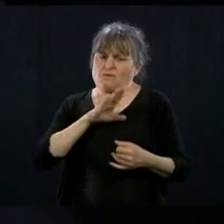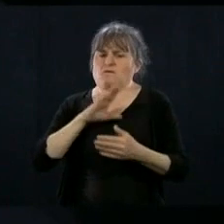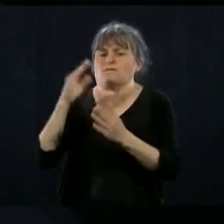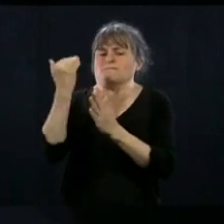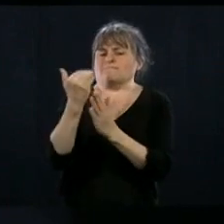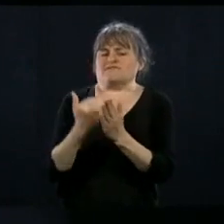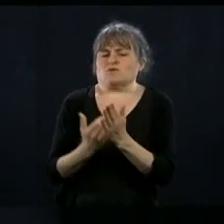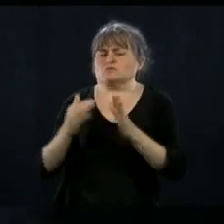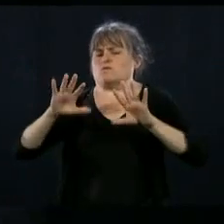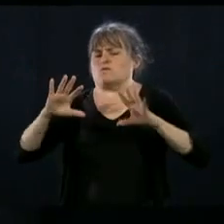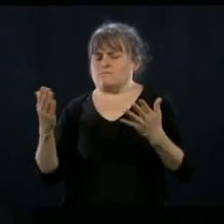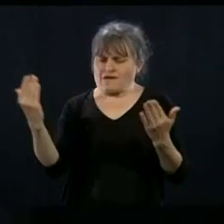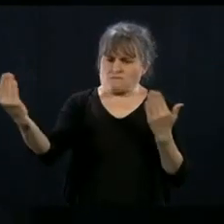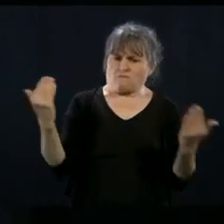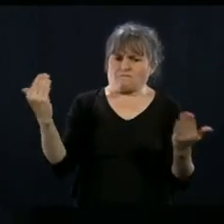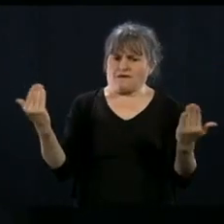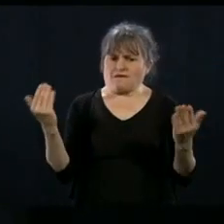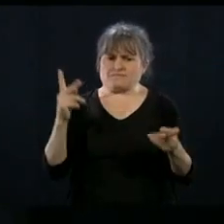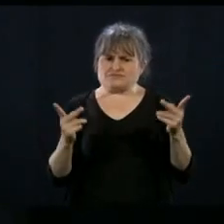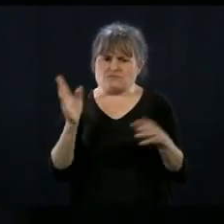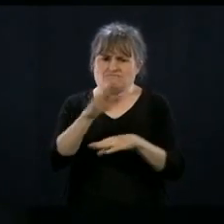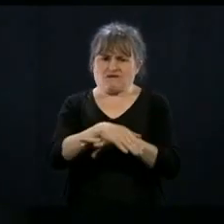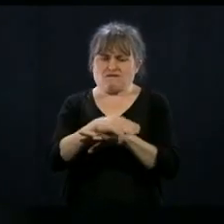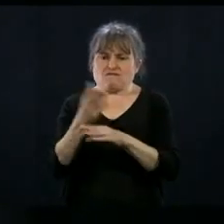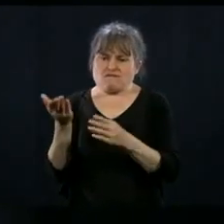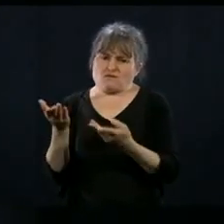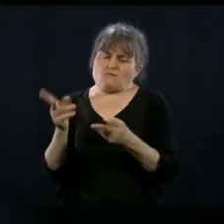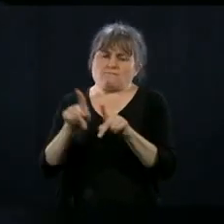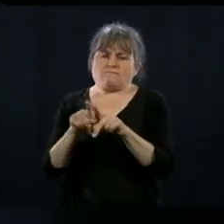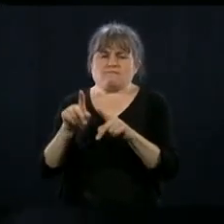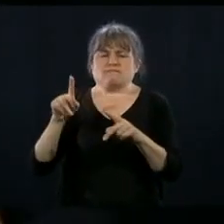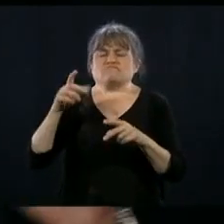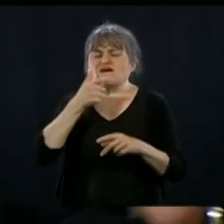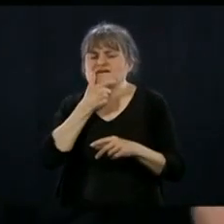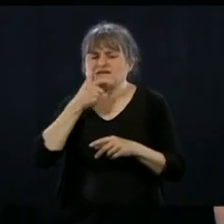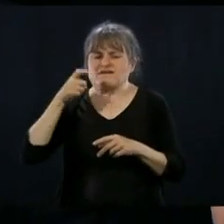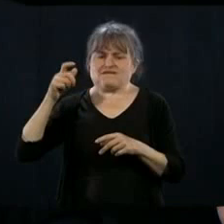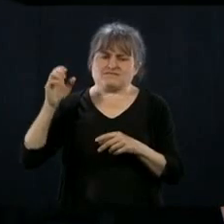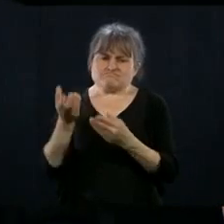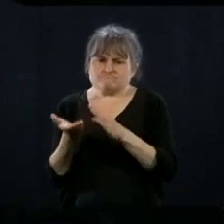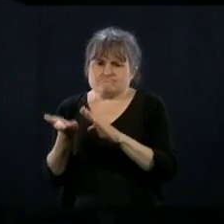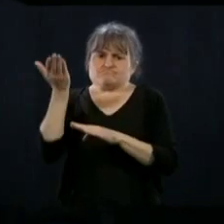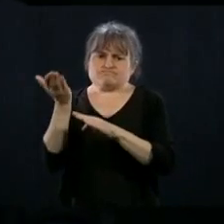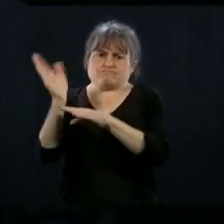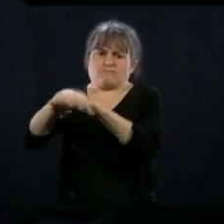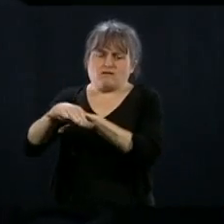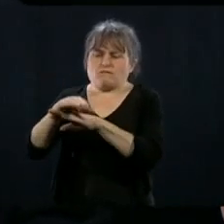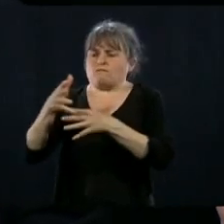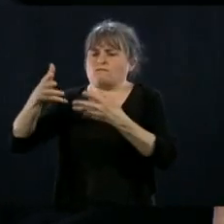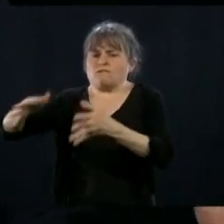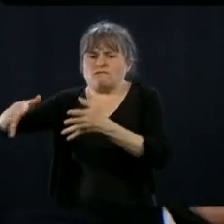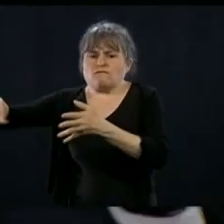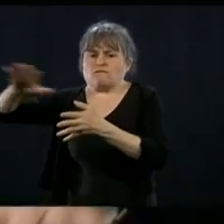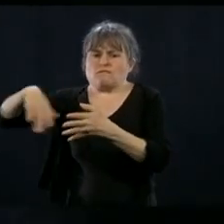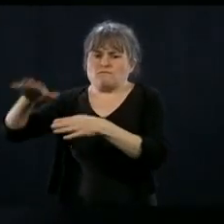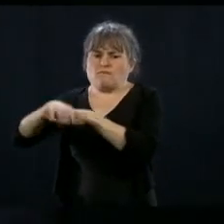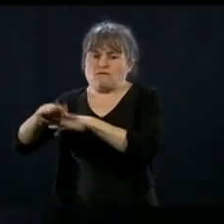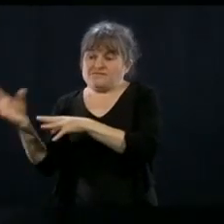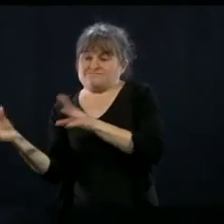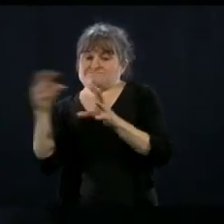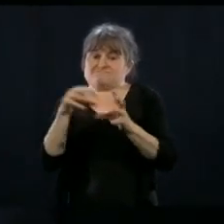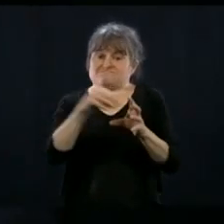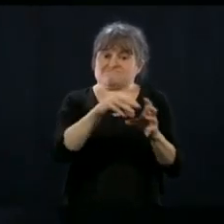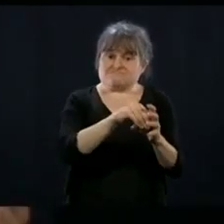where what will be compared is the number of deaths during the period of the crisis with the same periods of the preceding